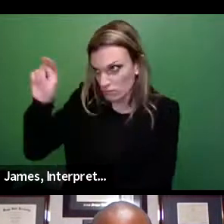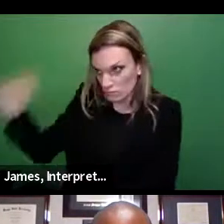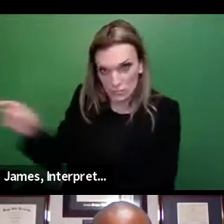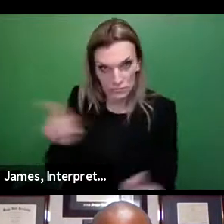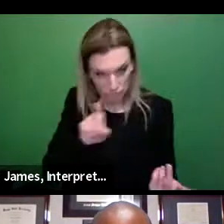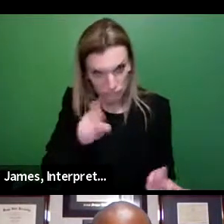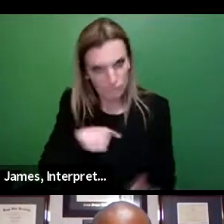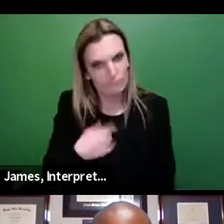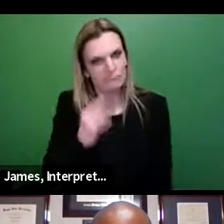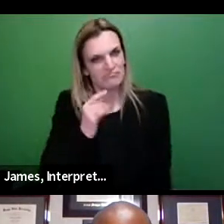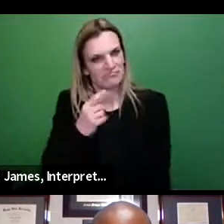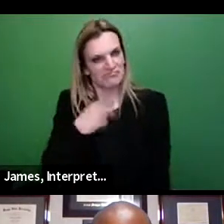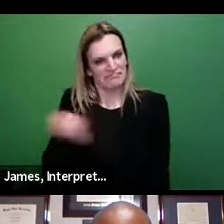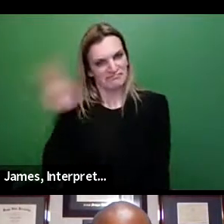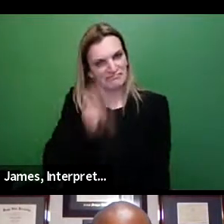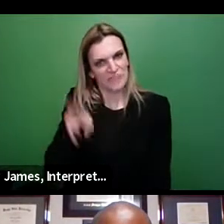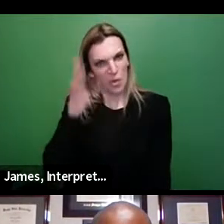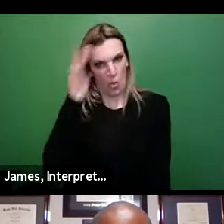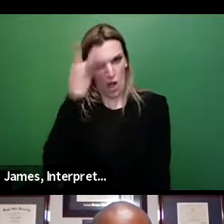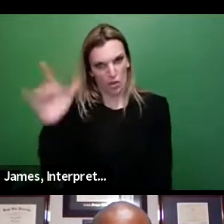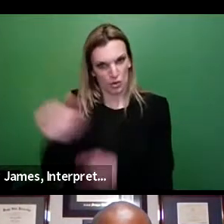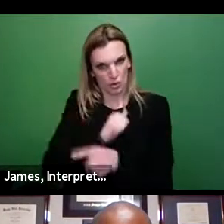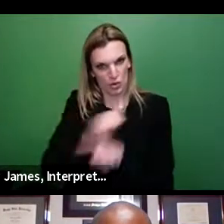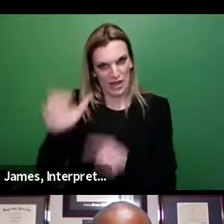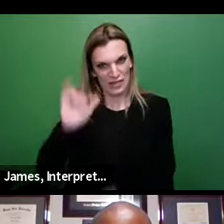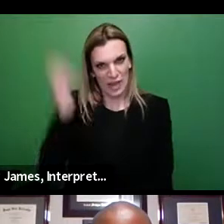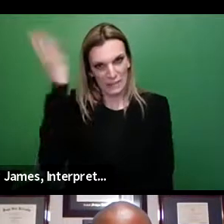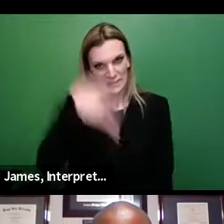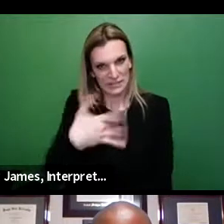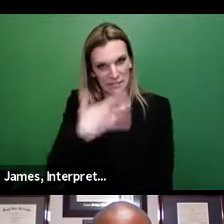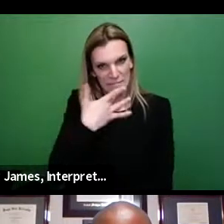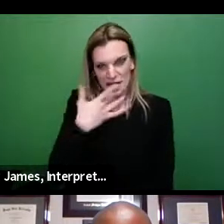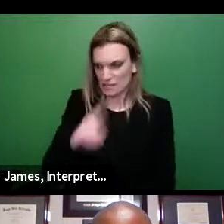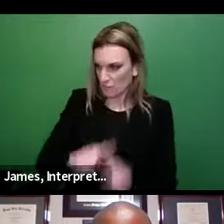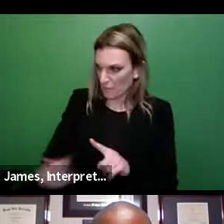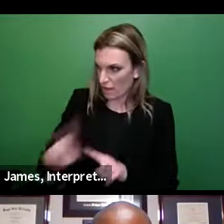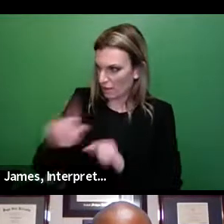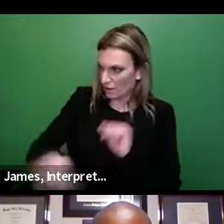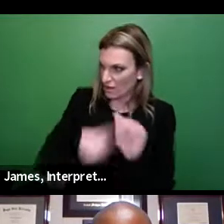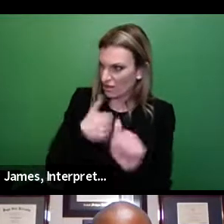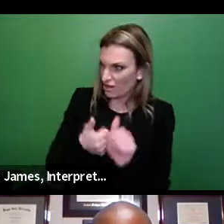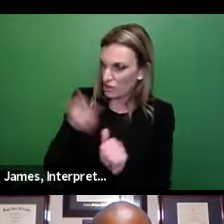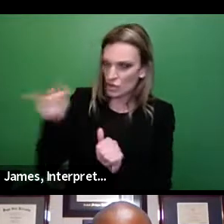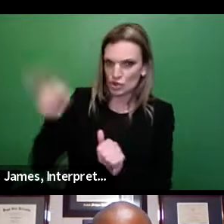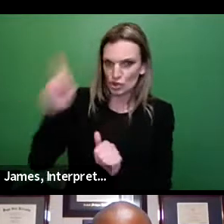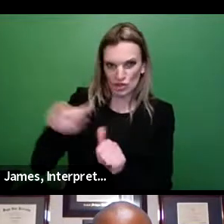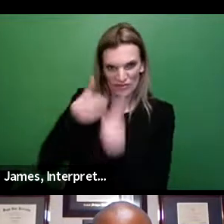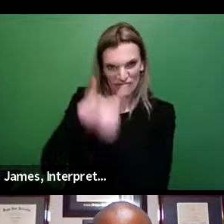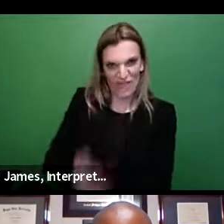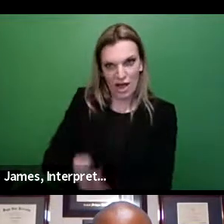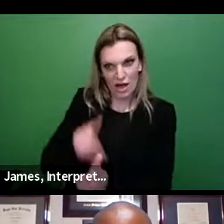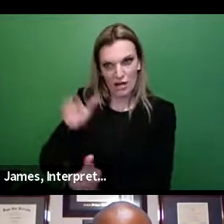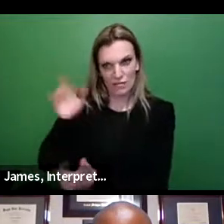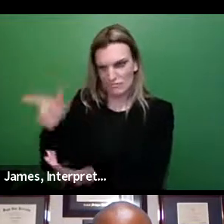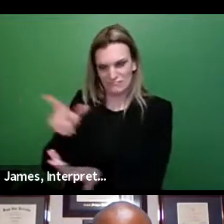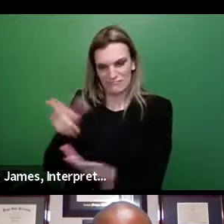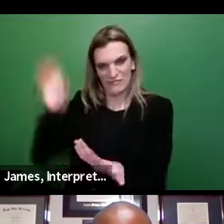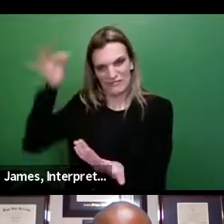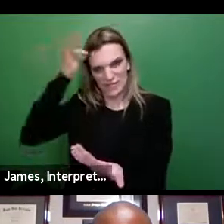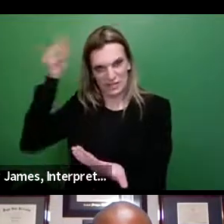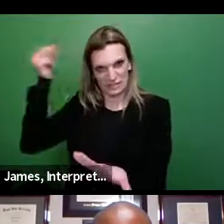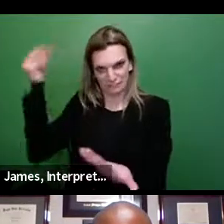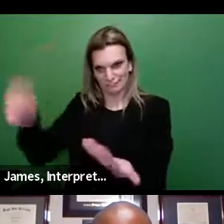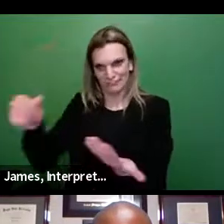would be conducted in any department, and they're not going to be held accountable to things that they're supposed to be doing when they're receiving federal taxpayer